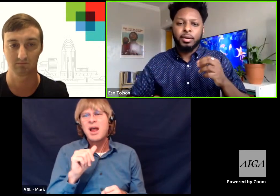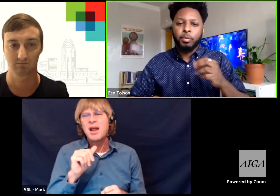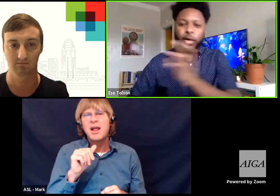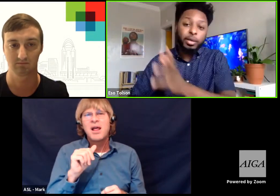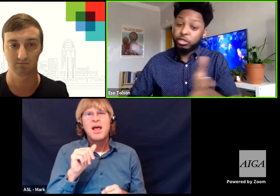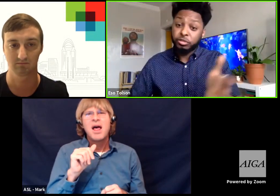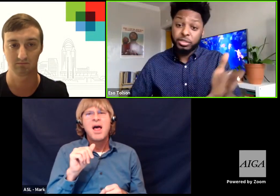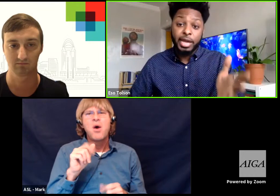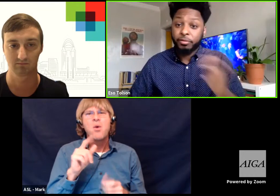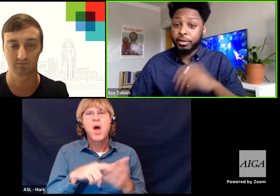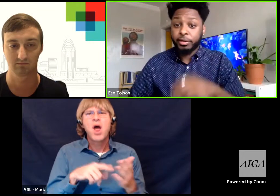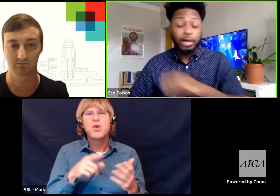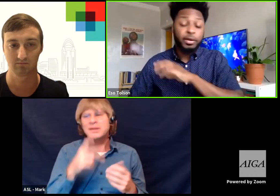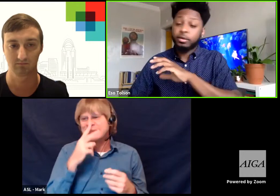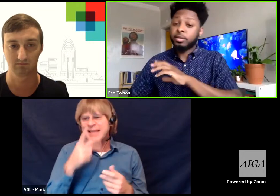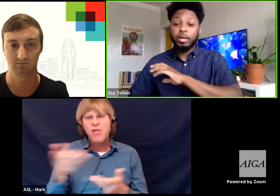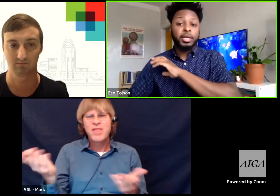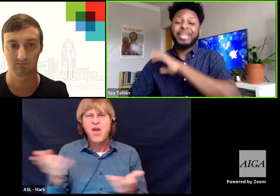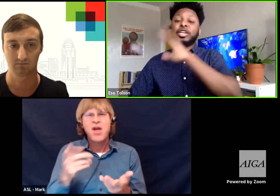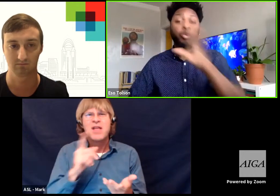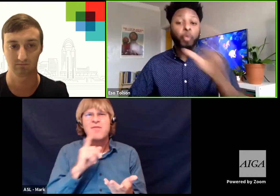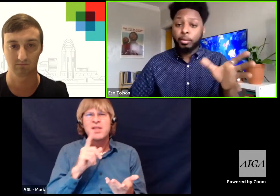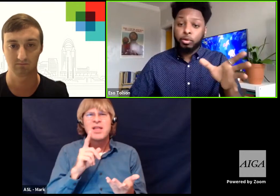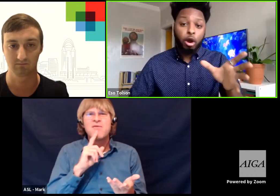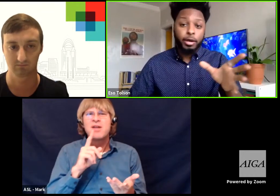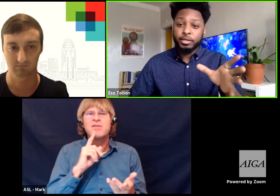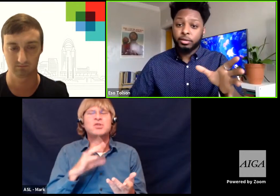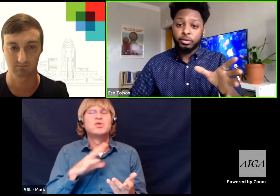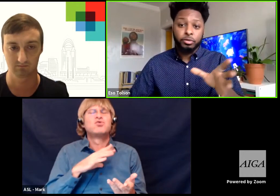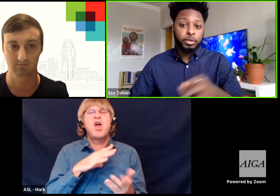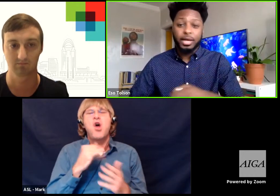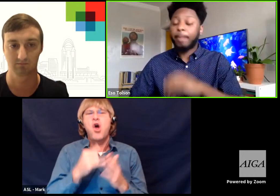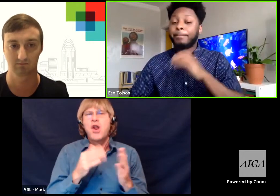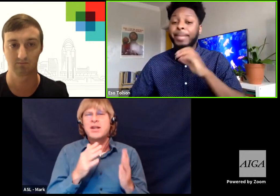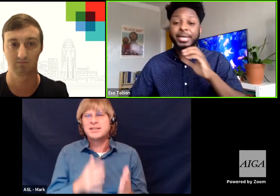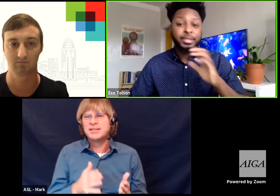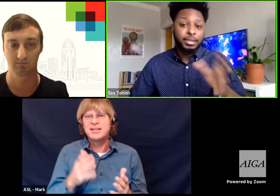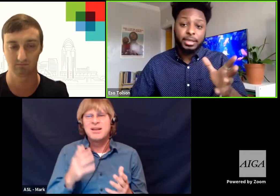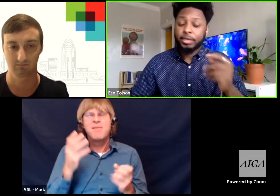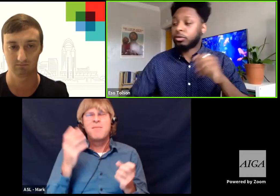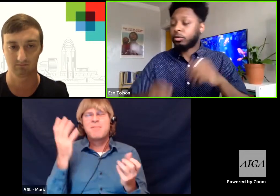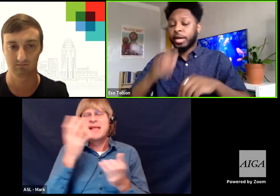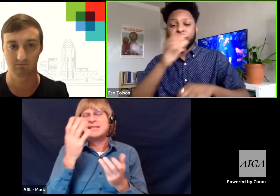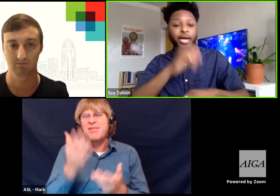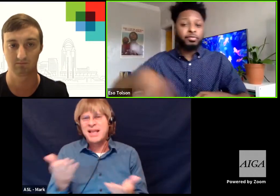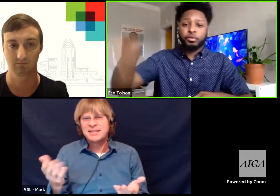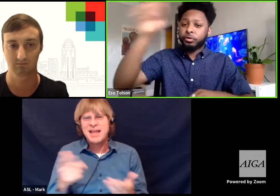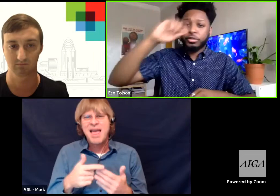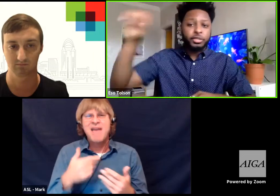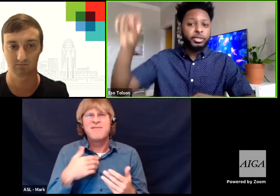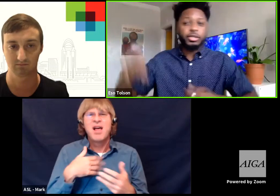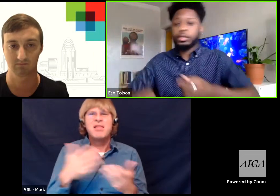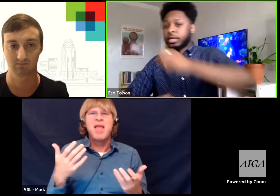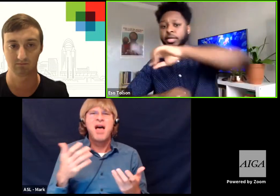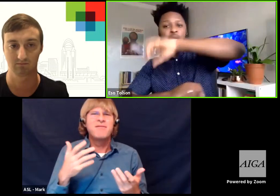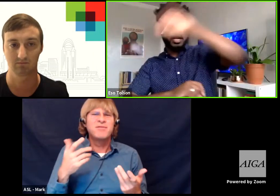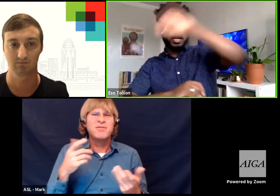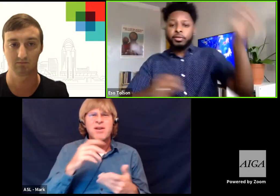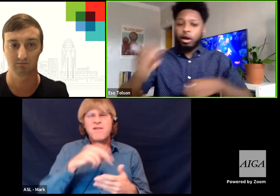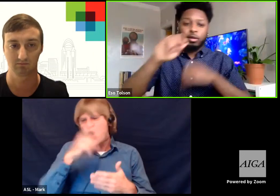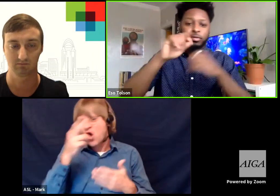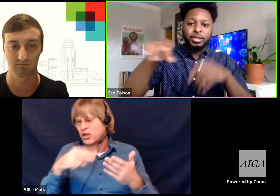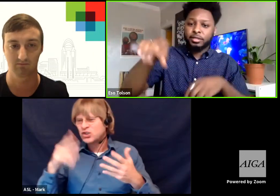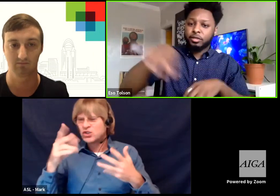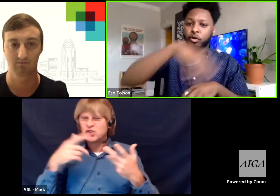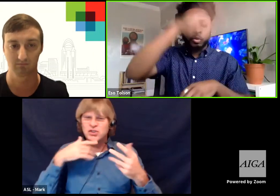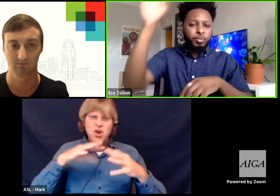being what you see out there. Now, there are some incredible artists that are doing amazing things. You know, they have a lot of flourishes, and there